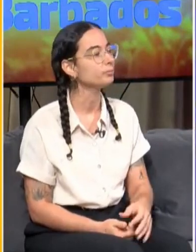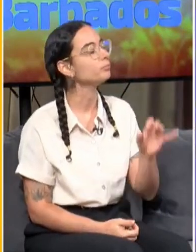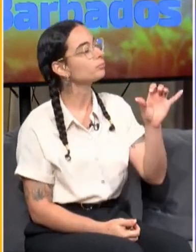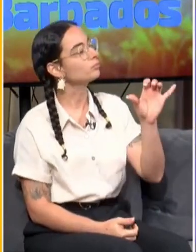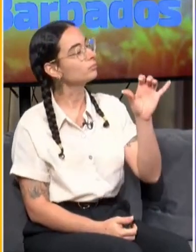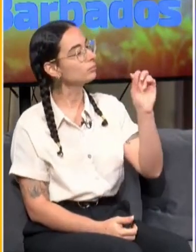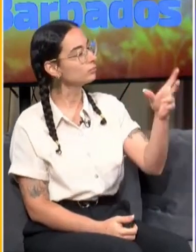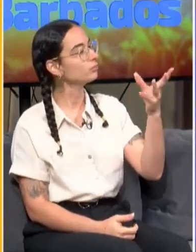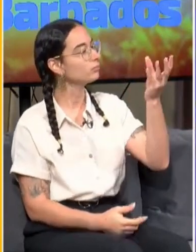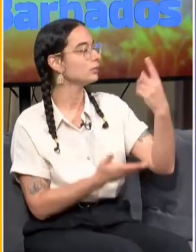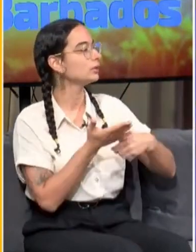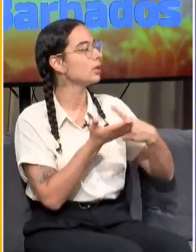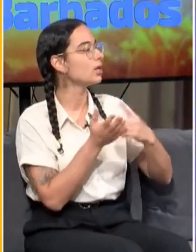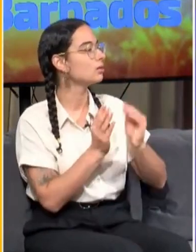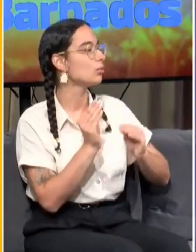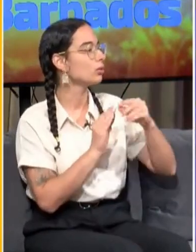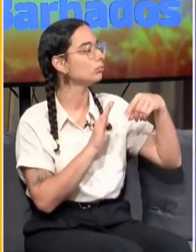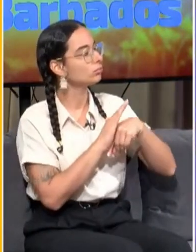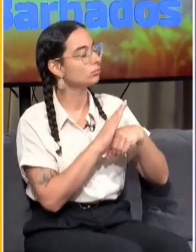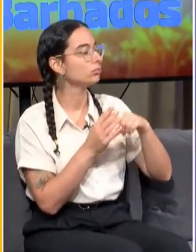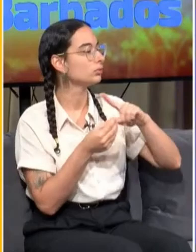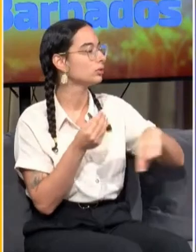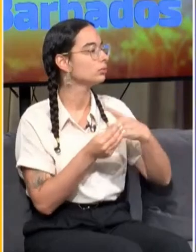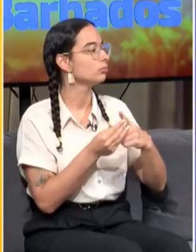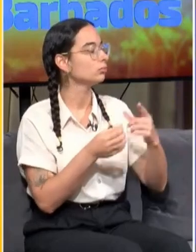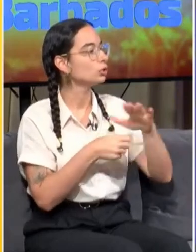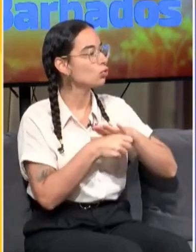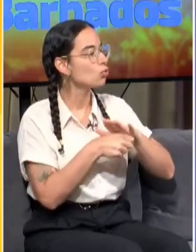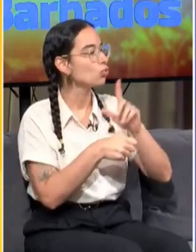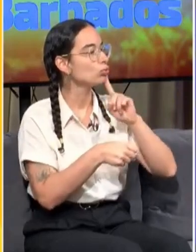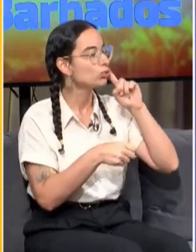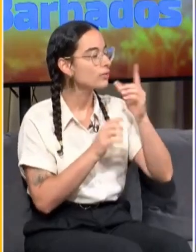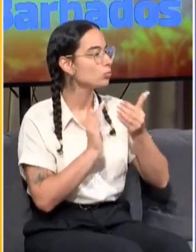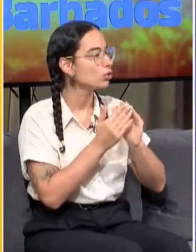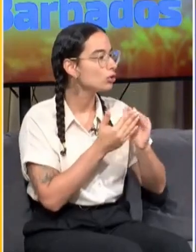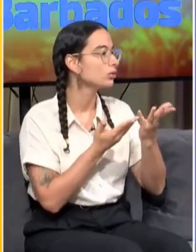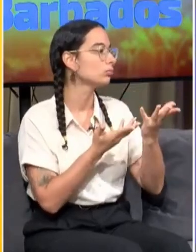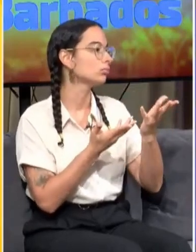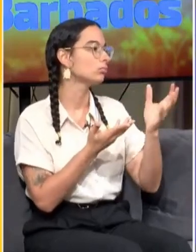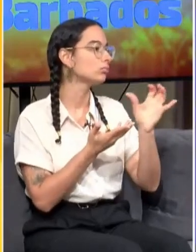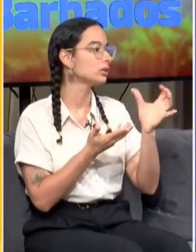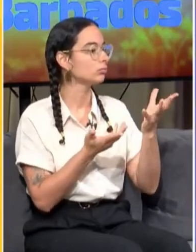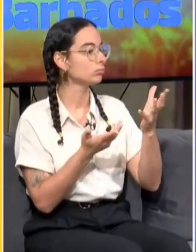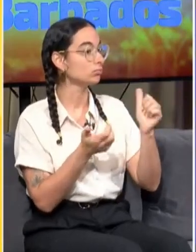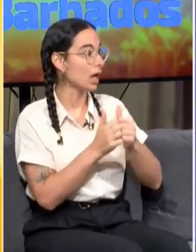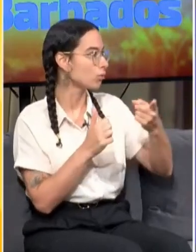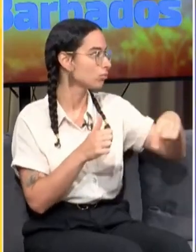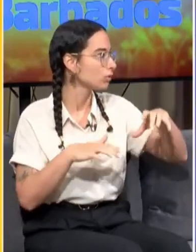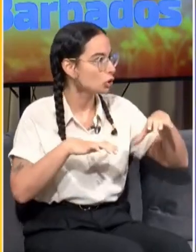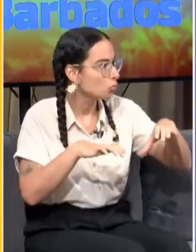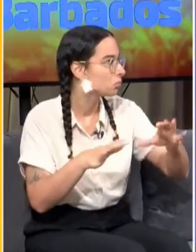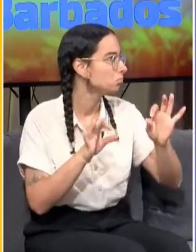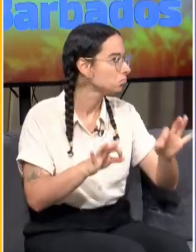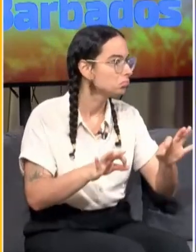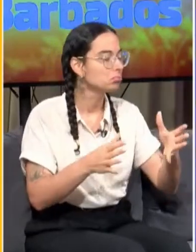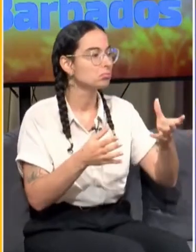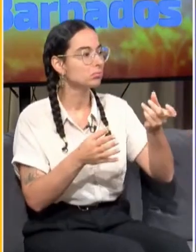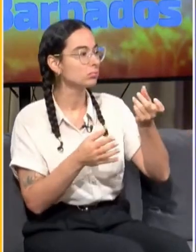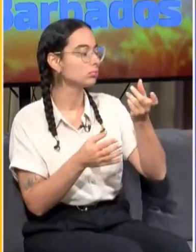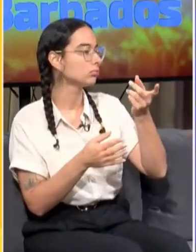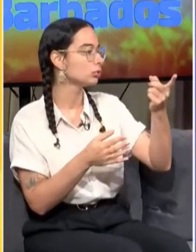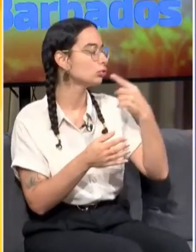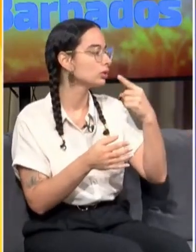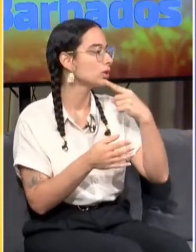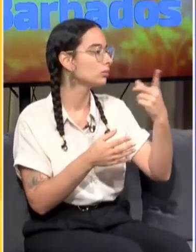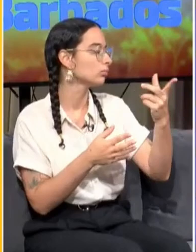local deaf community in terms of how they're faring. We still aren't, as you mentioned, seeing as many